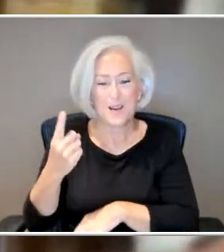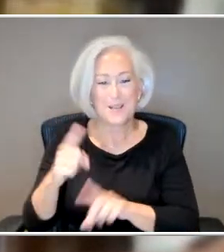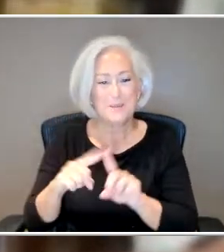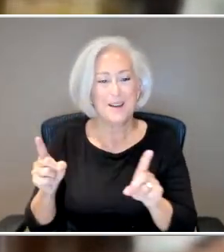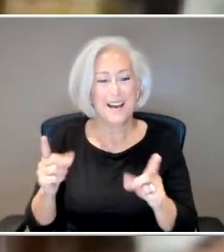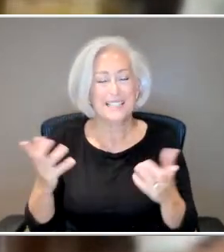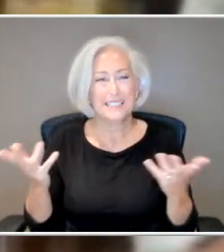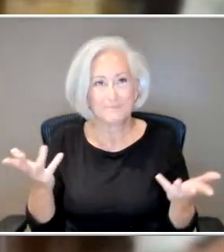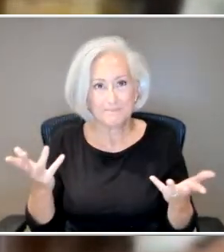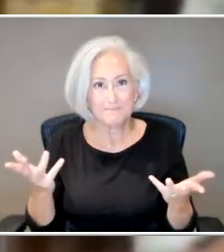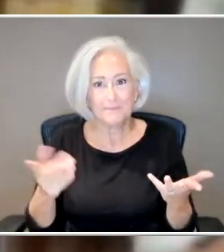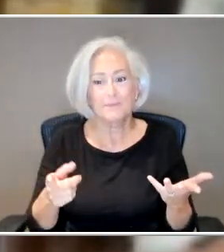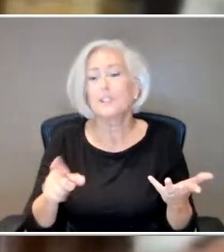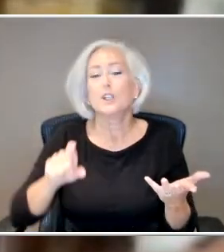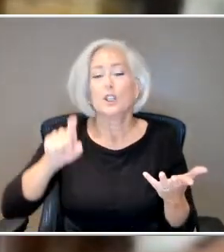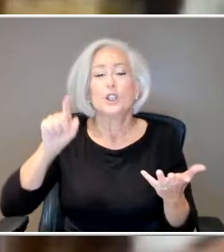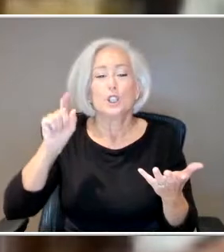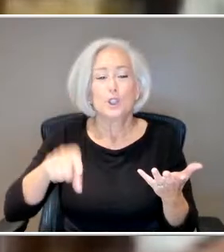think you just